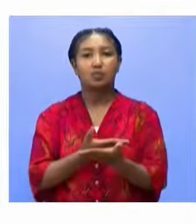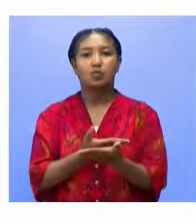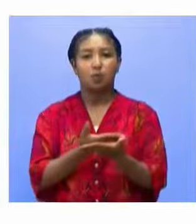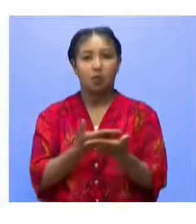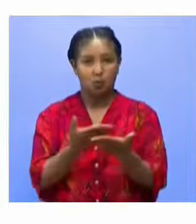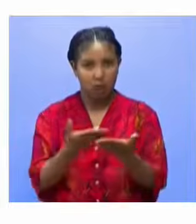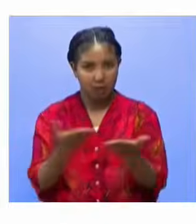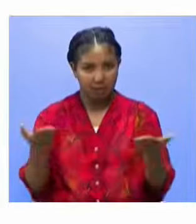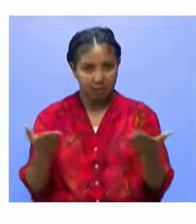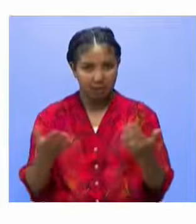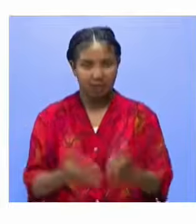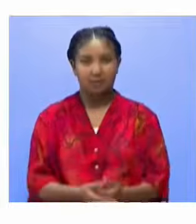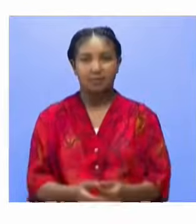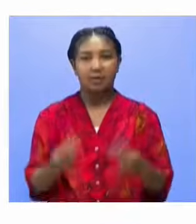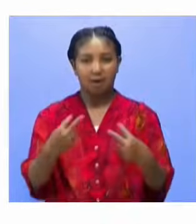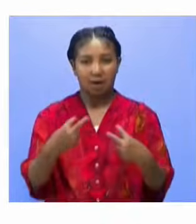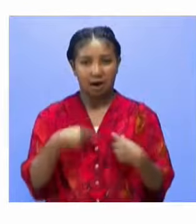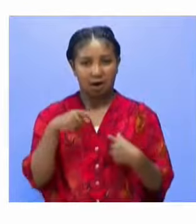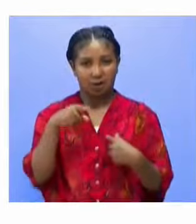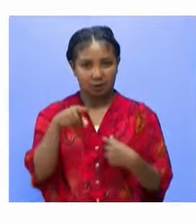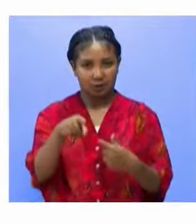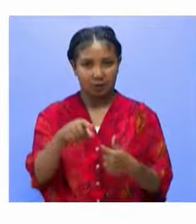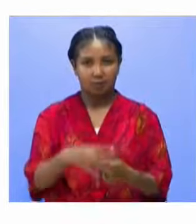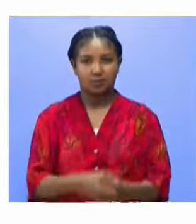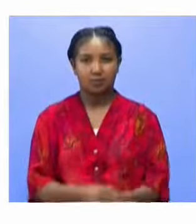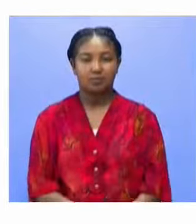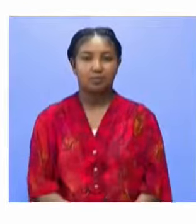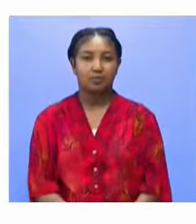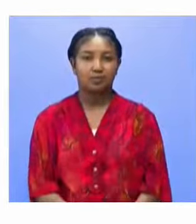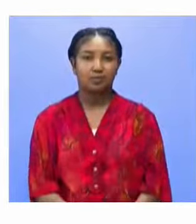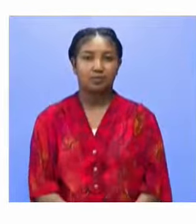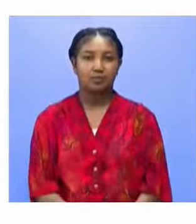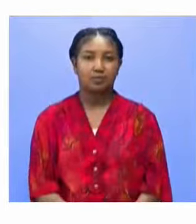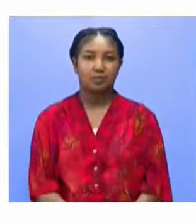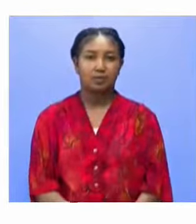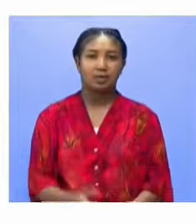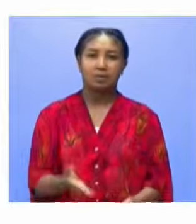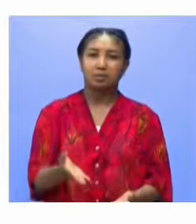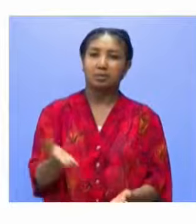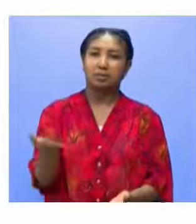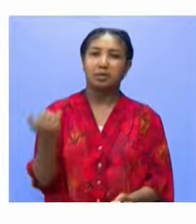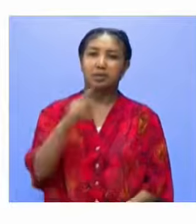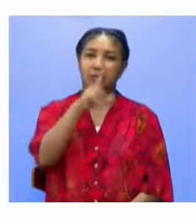Yes. Where have you been?